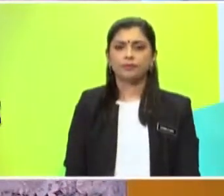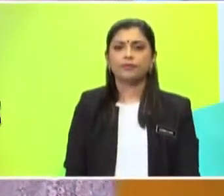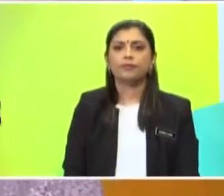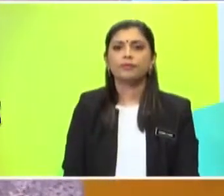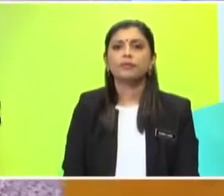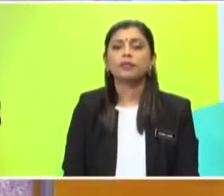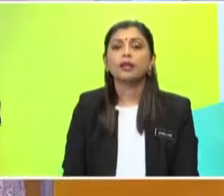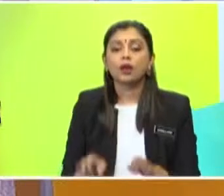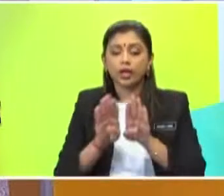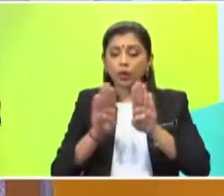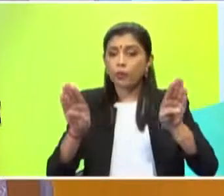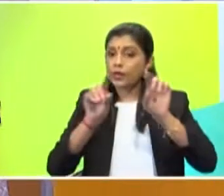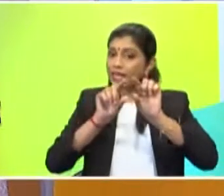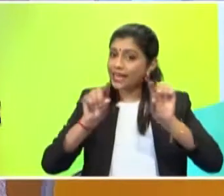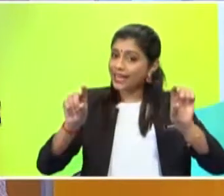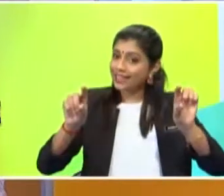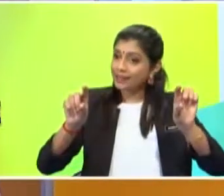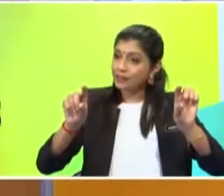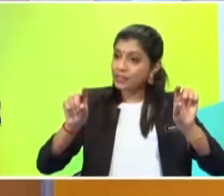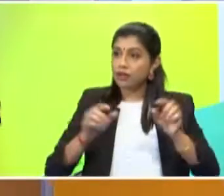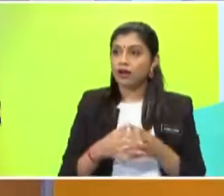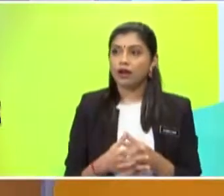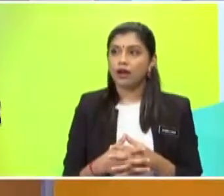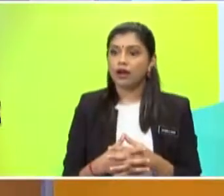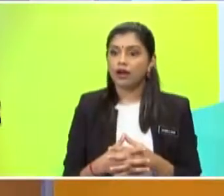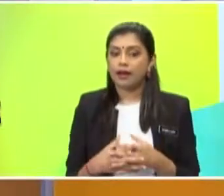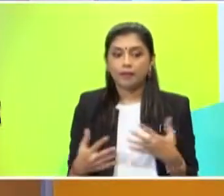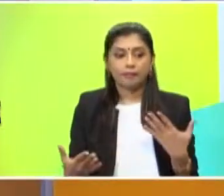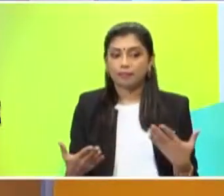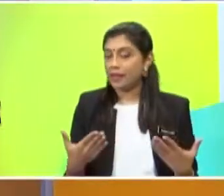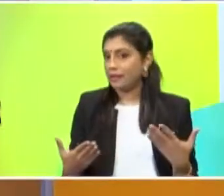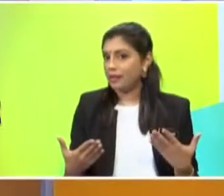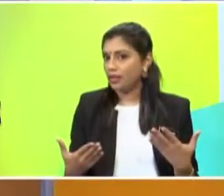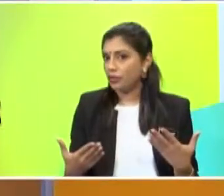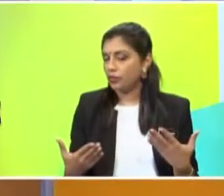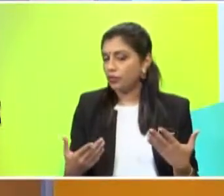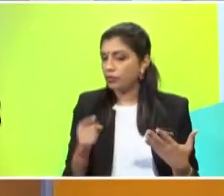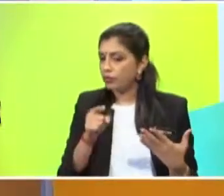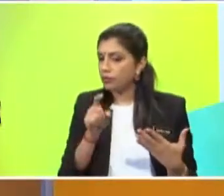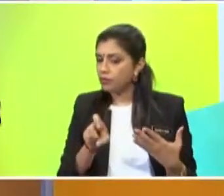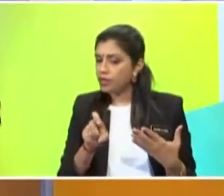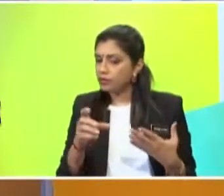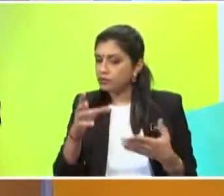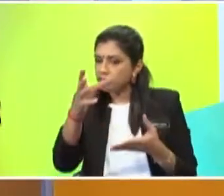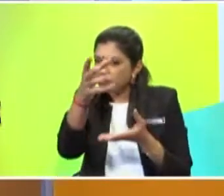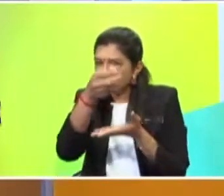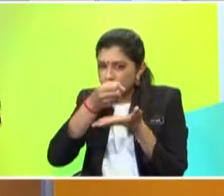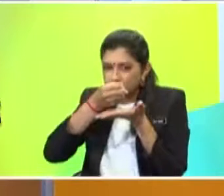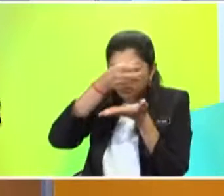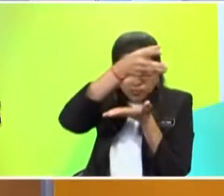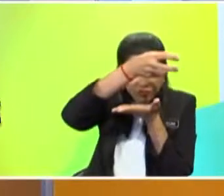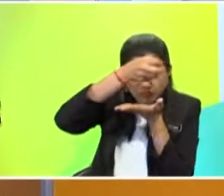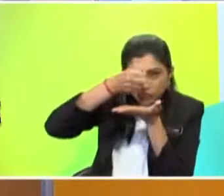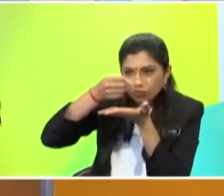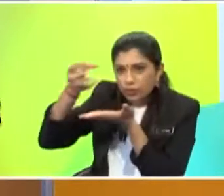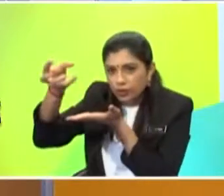is just to have where you wish to hook the readers. You need to captivate the reader's attention on the purpose of writing your